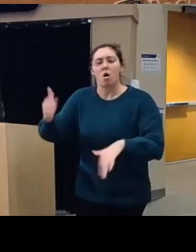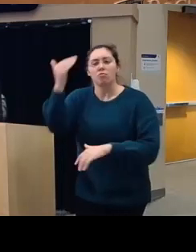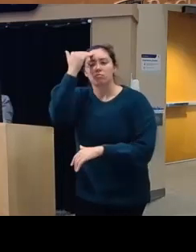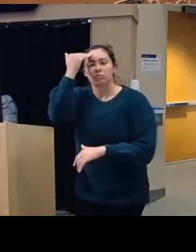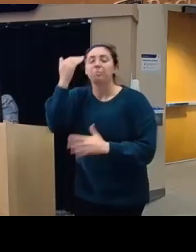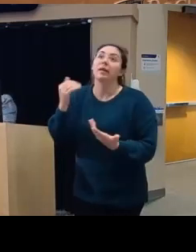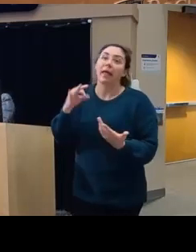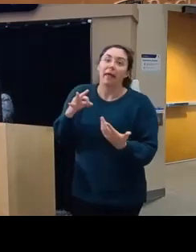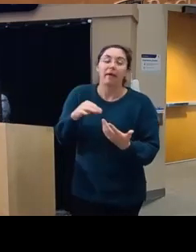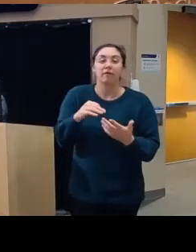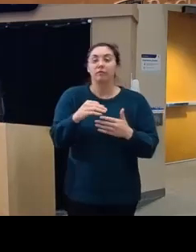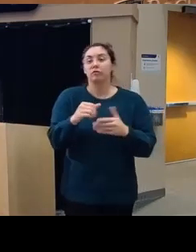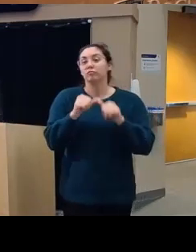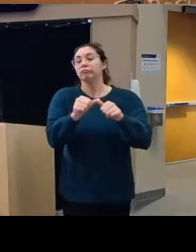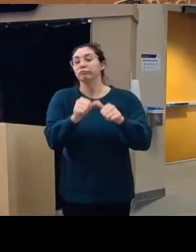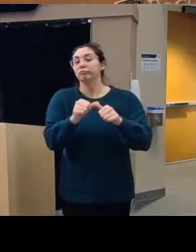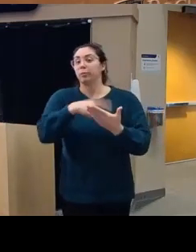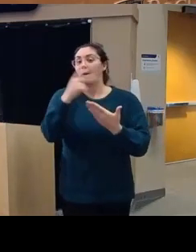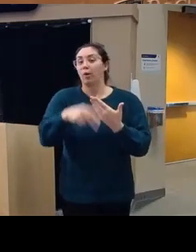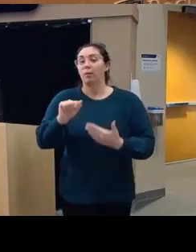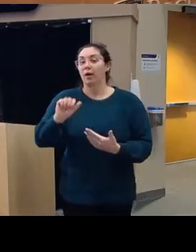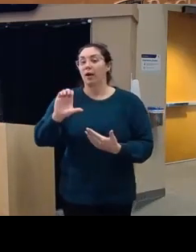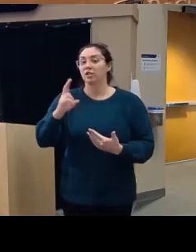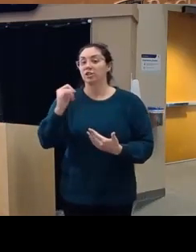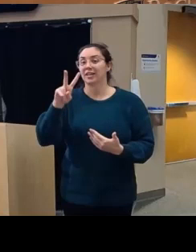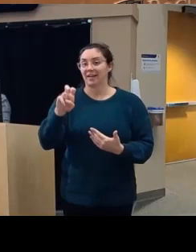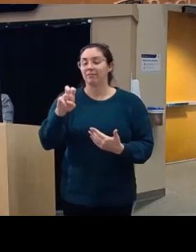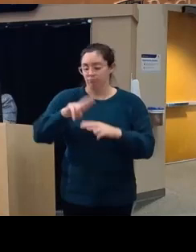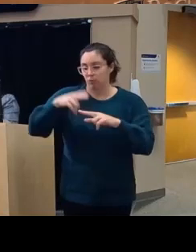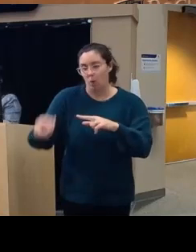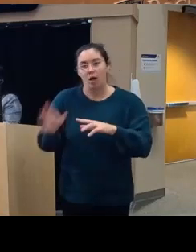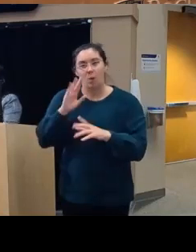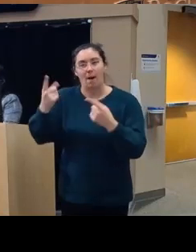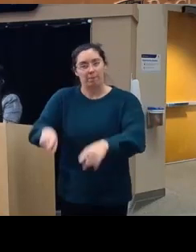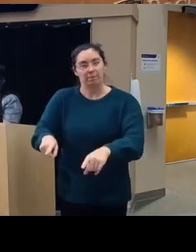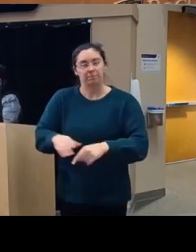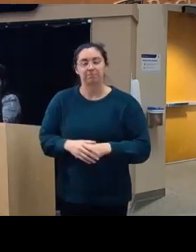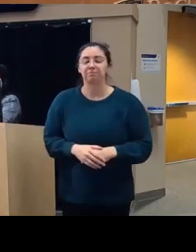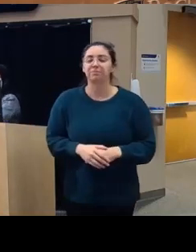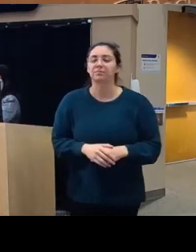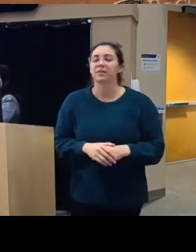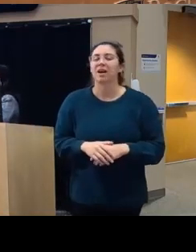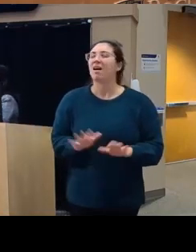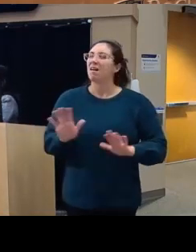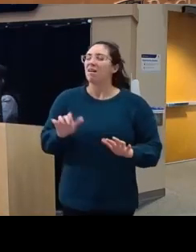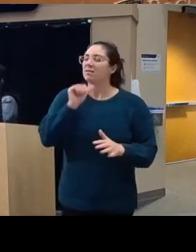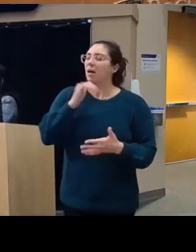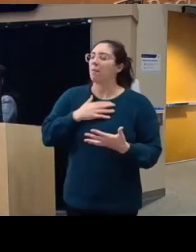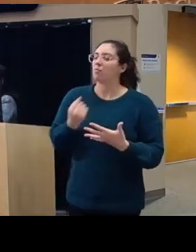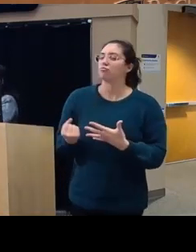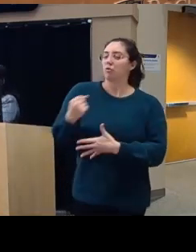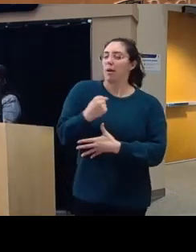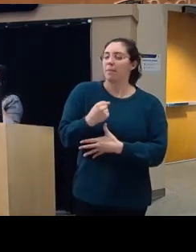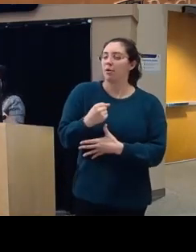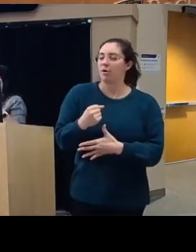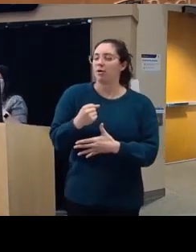We know that if you do the Achieve program, you're going to get weight loss. And then you say, okay, that's not my primary outcome. I can